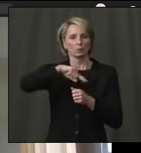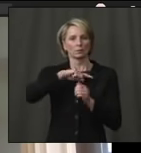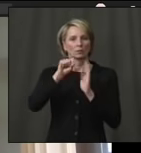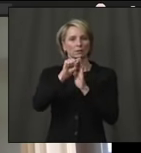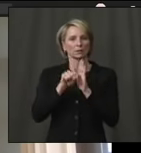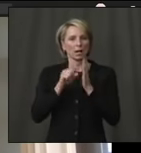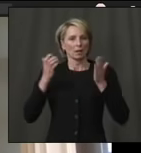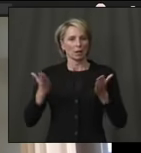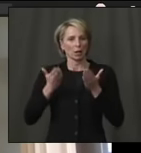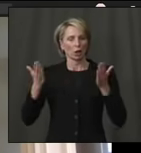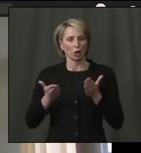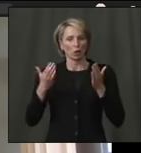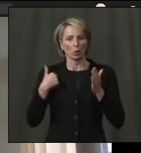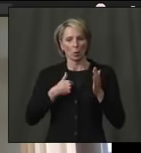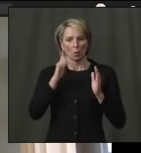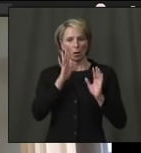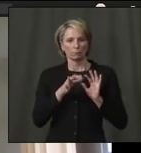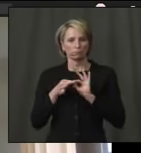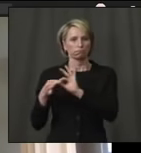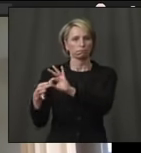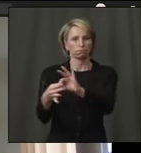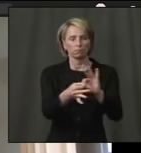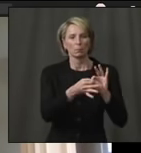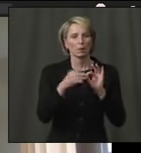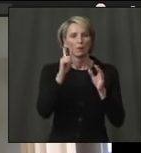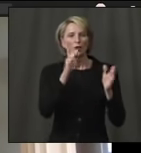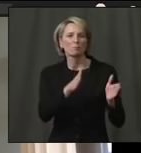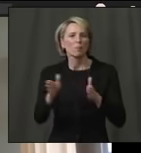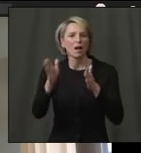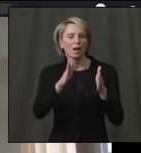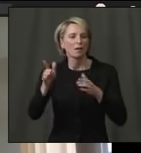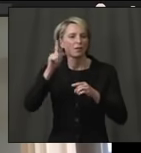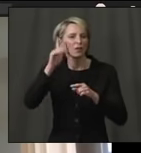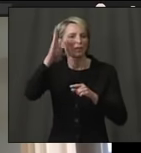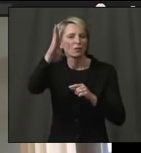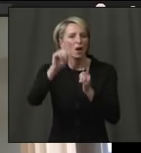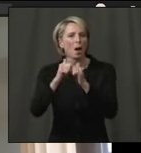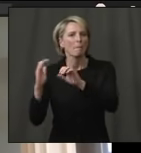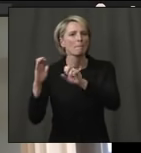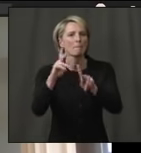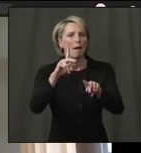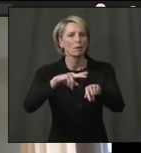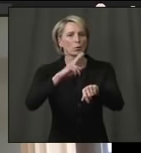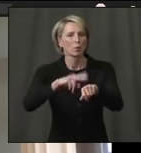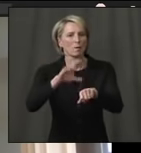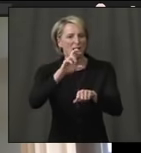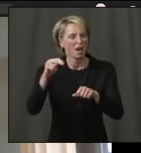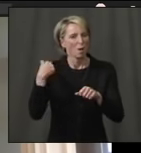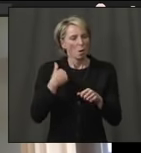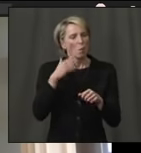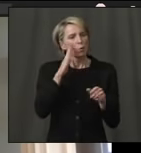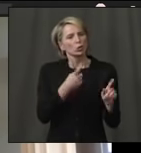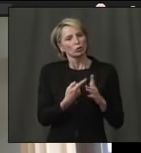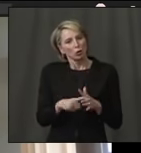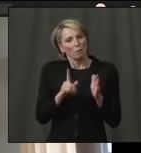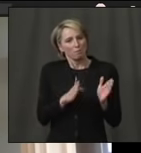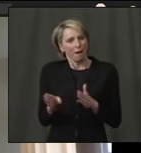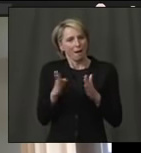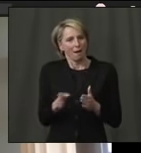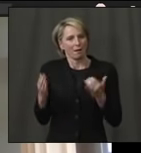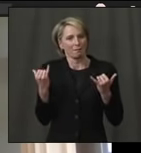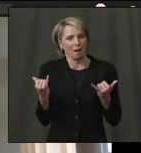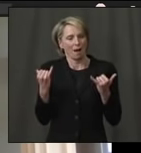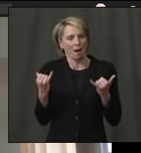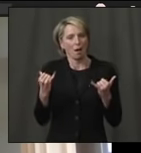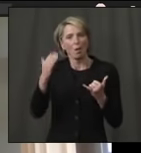recovery partners, their legislators, and our federal partners to maximize